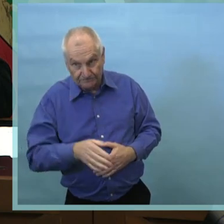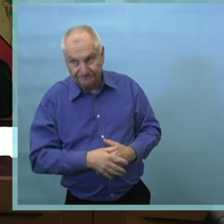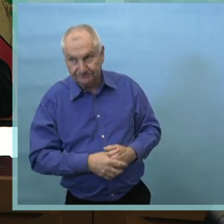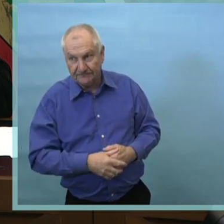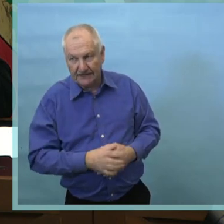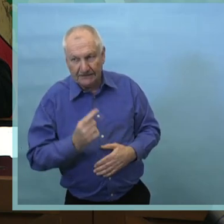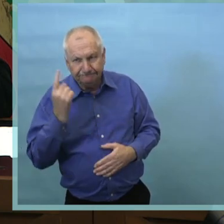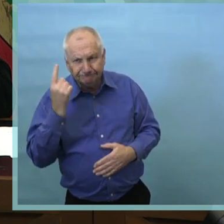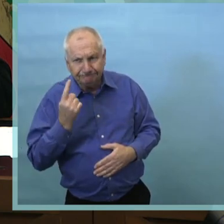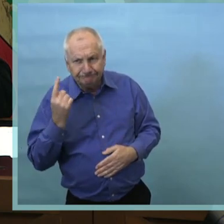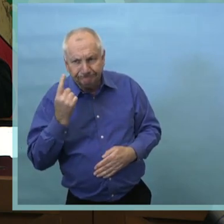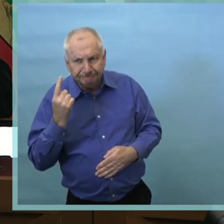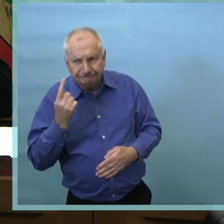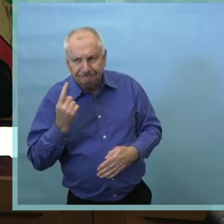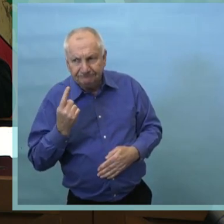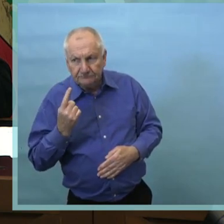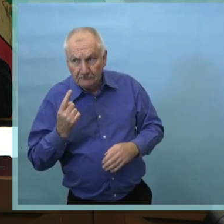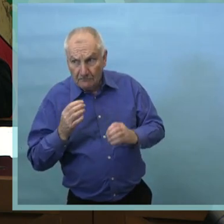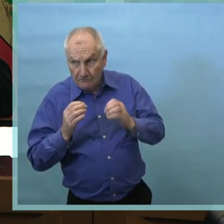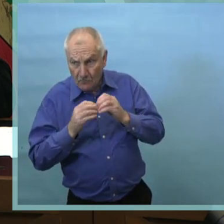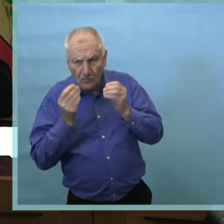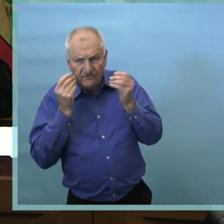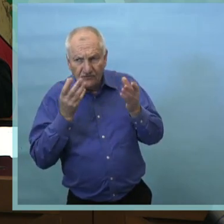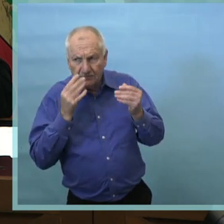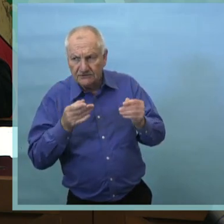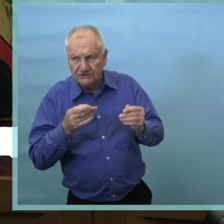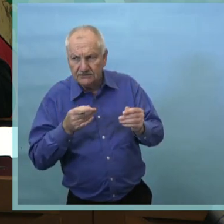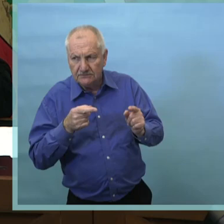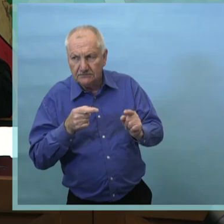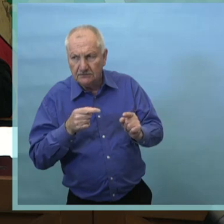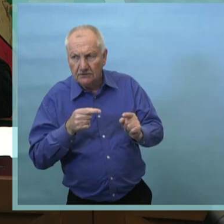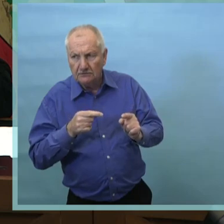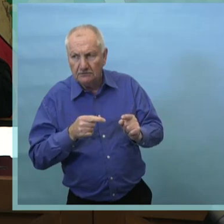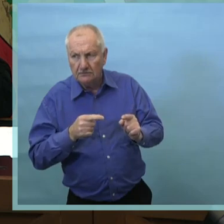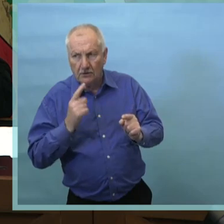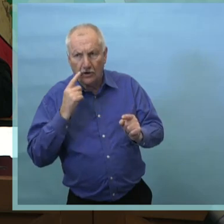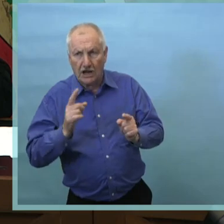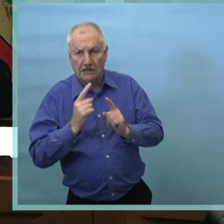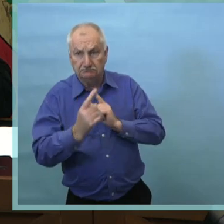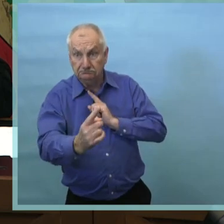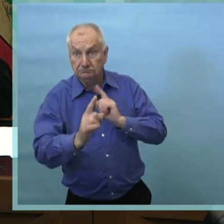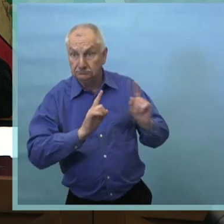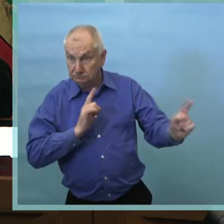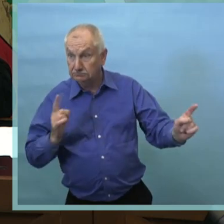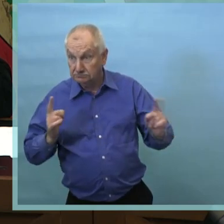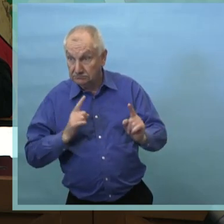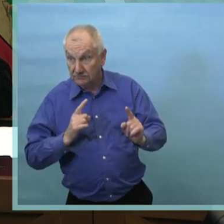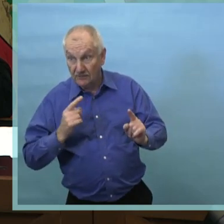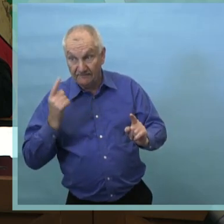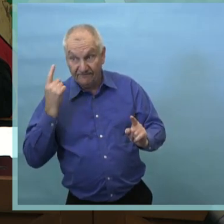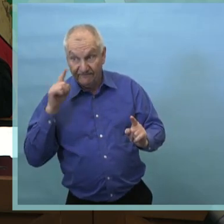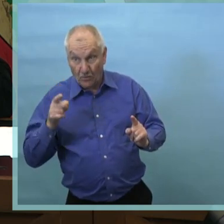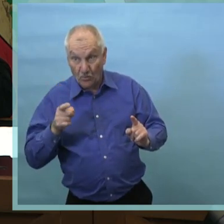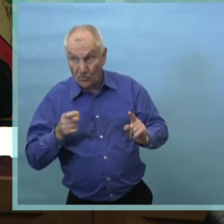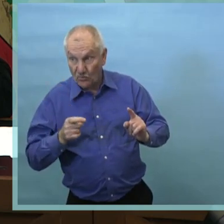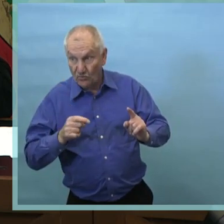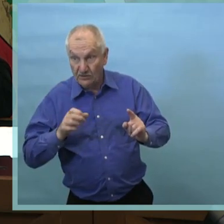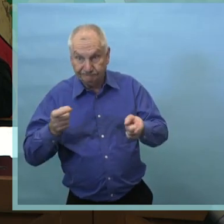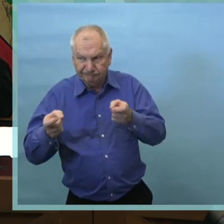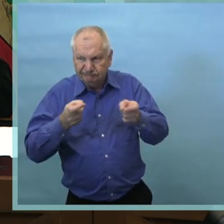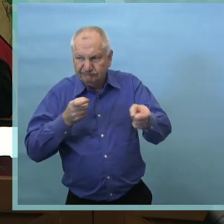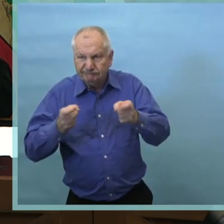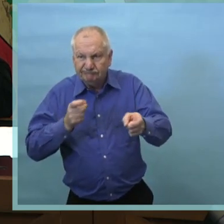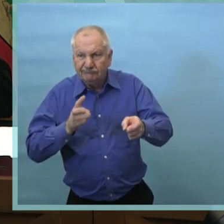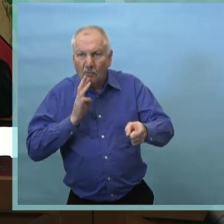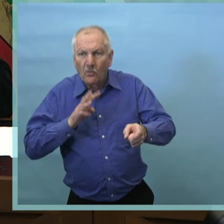could give us an update on how physical distancing may have impacted operations, whether it seemed